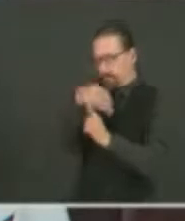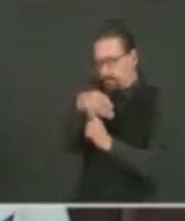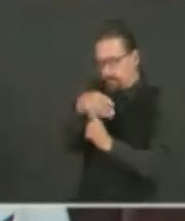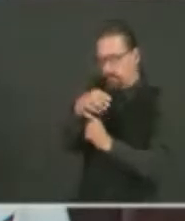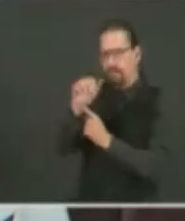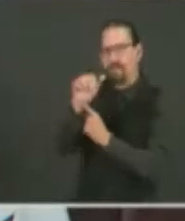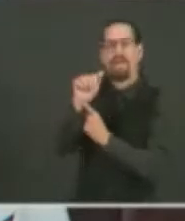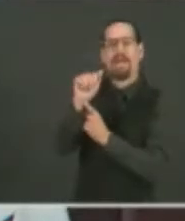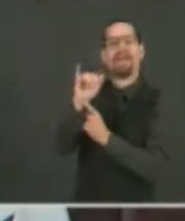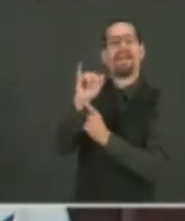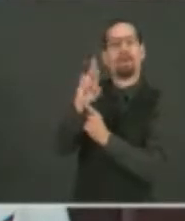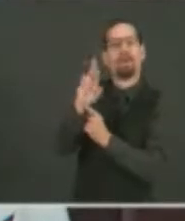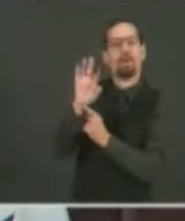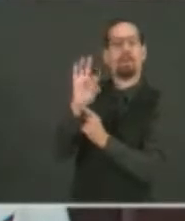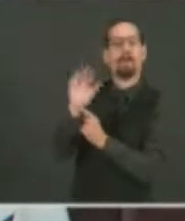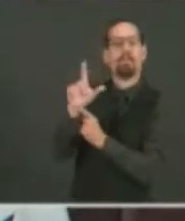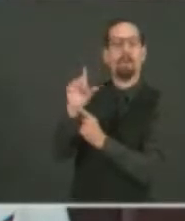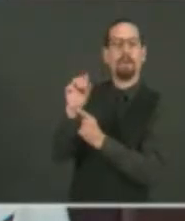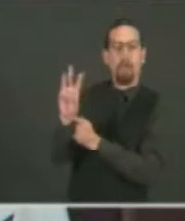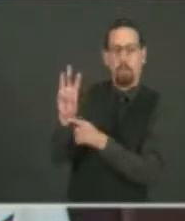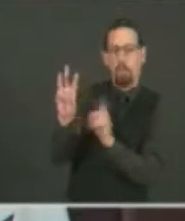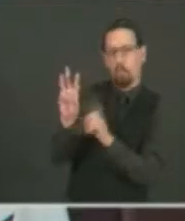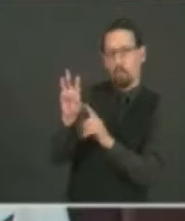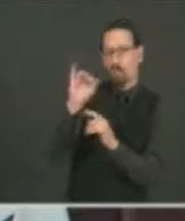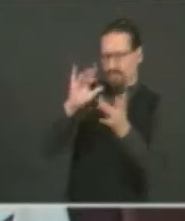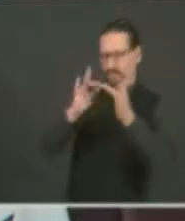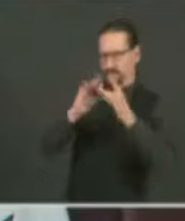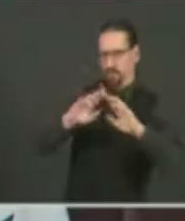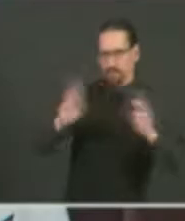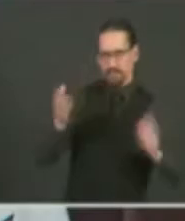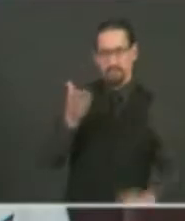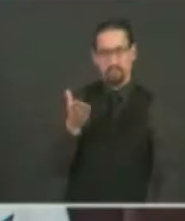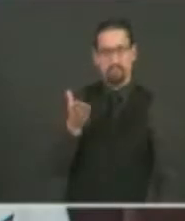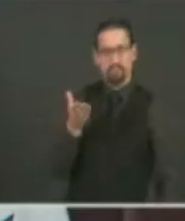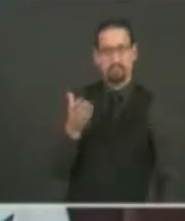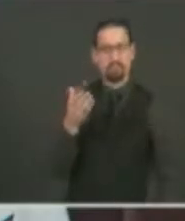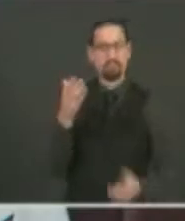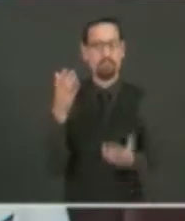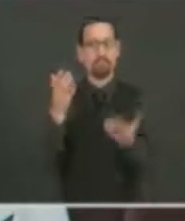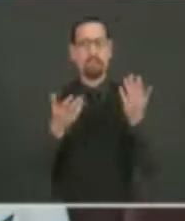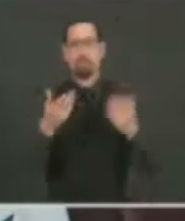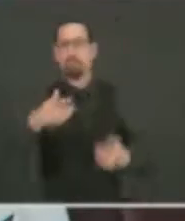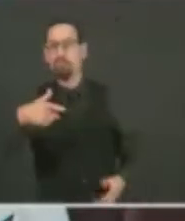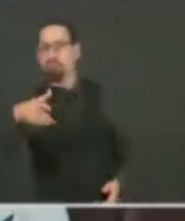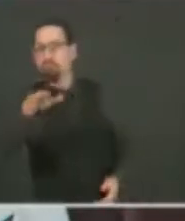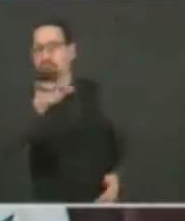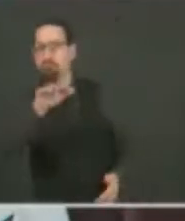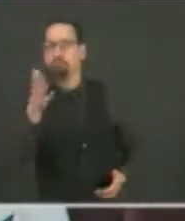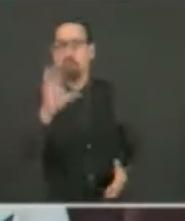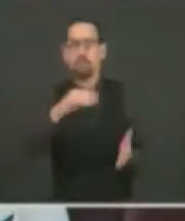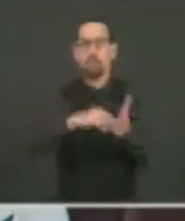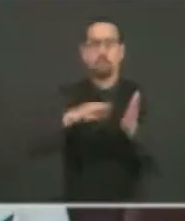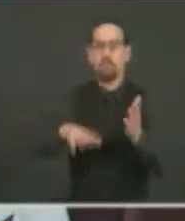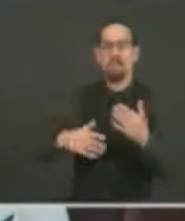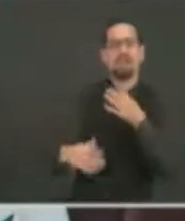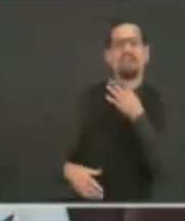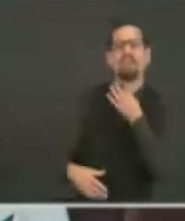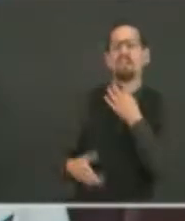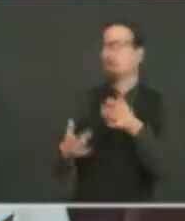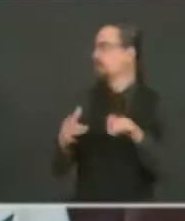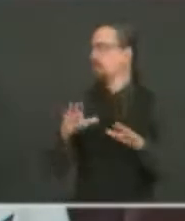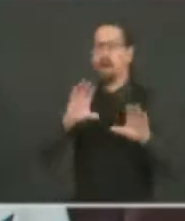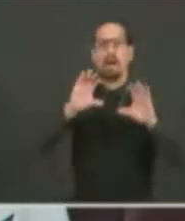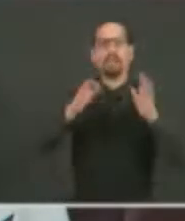I think it's even a fun thing to have the students do, to go use the tool, plug in the dimensions of